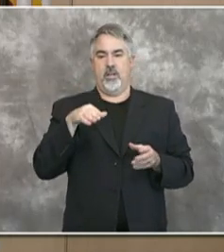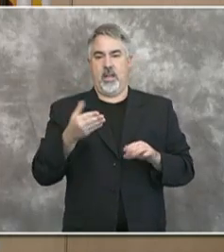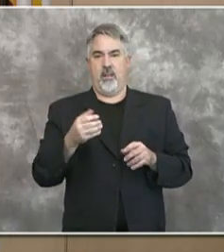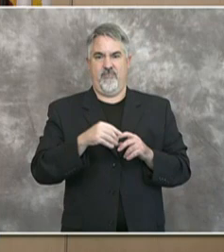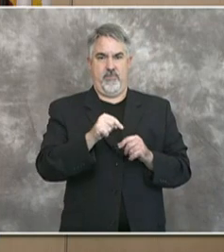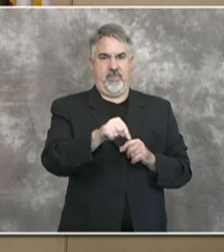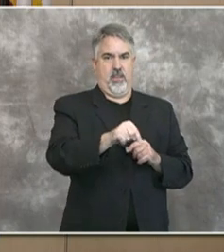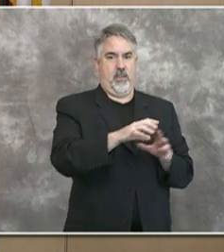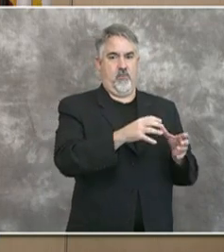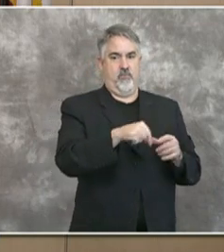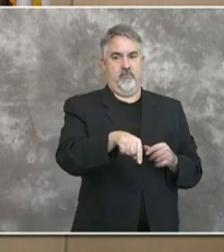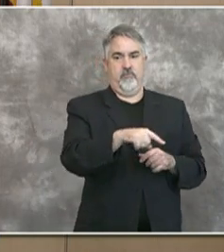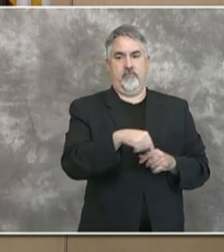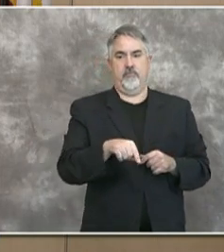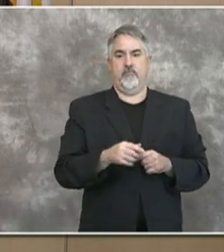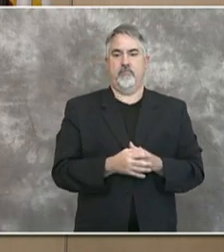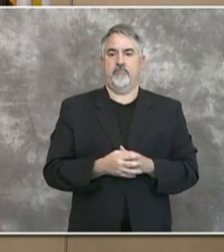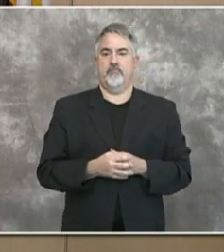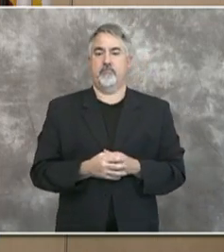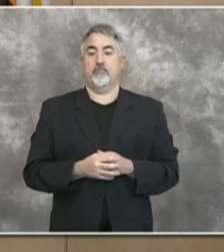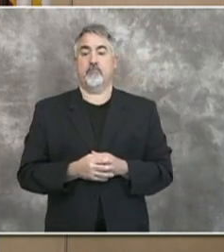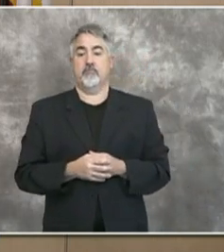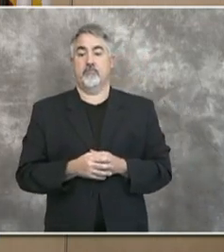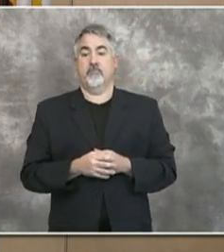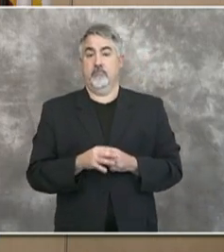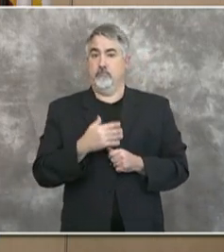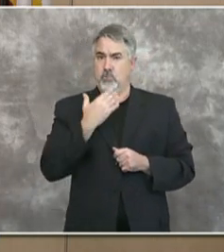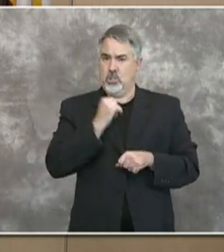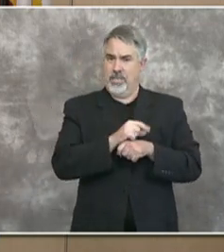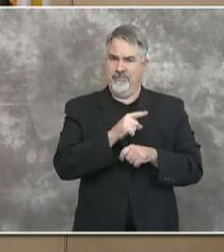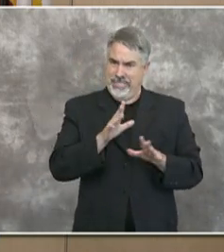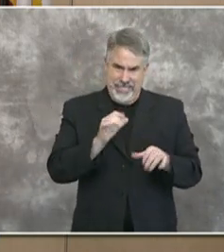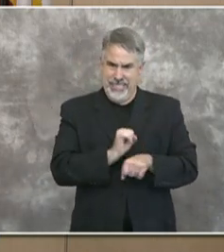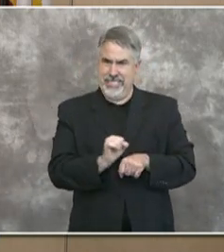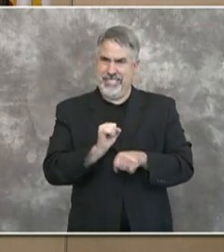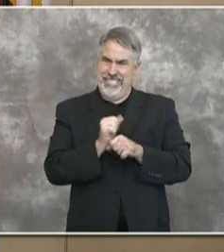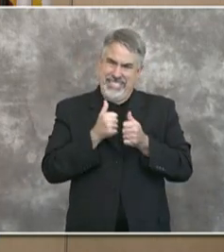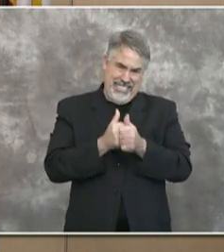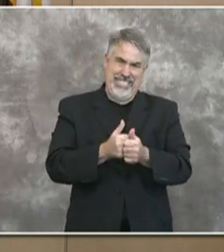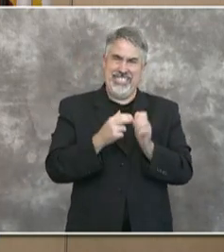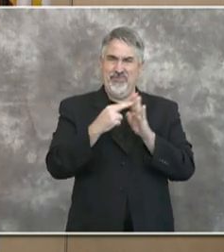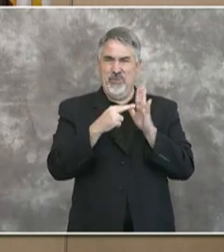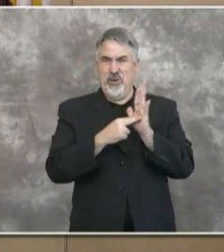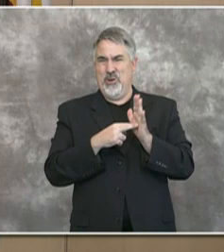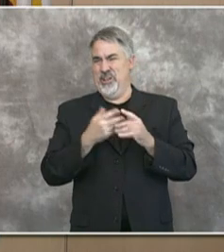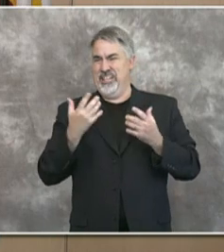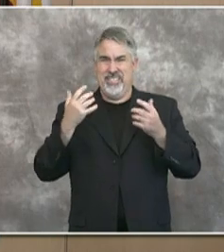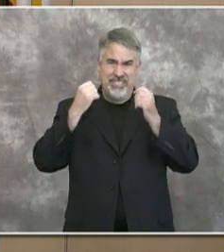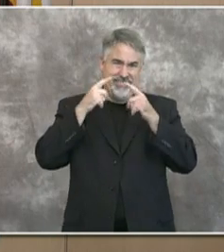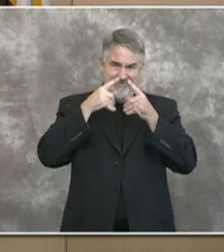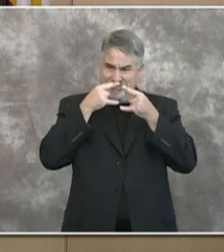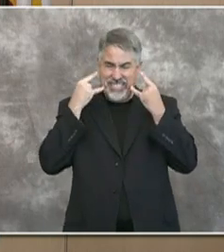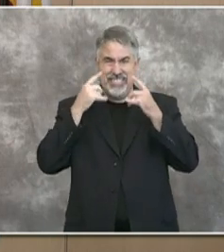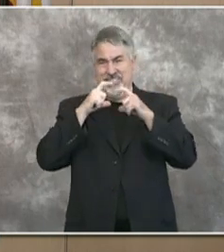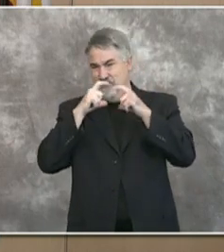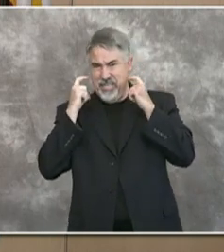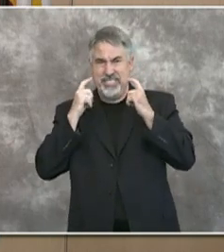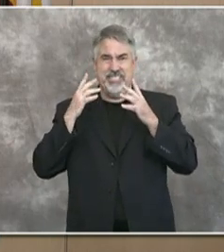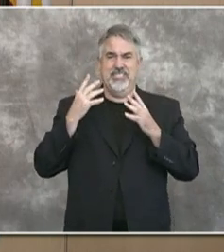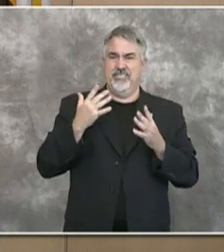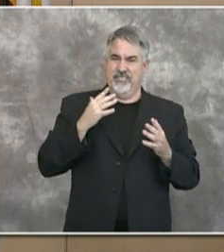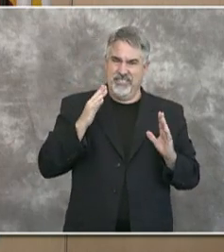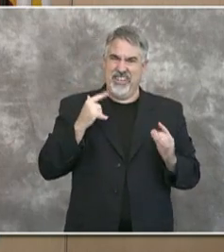like to commend the public for staying the course to stay at home, and this all helps to decrease the number